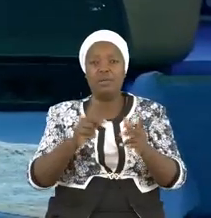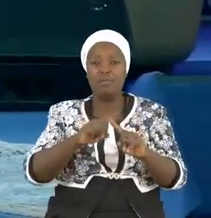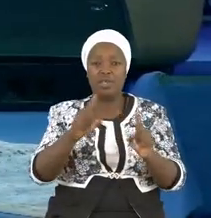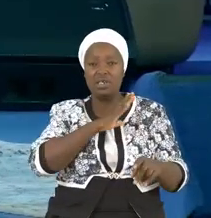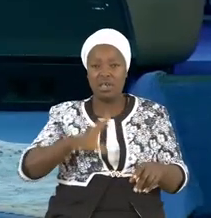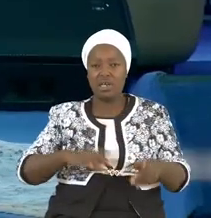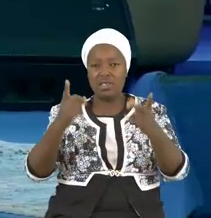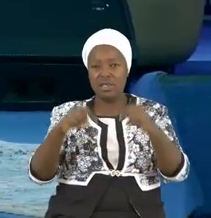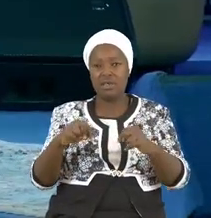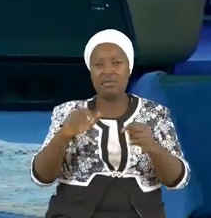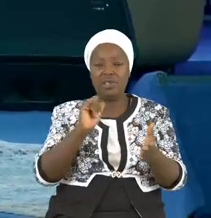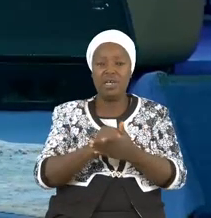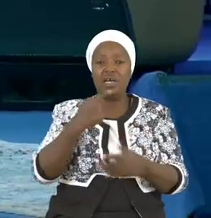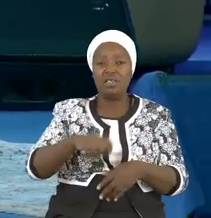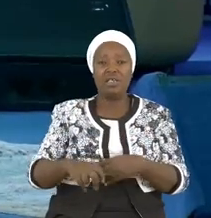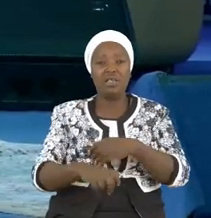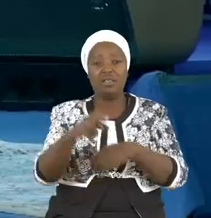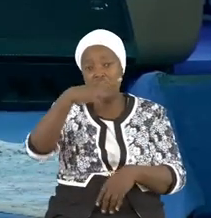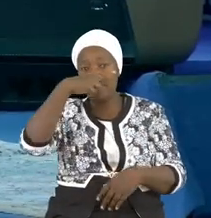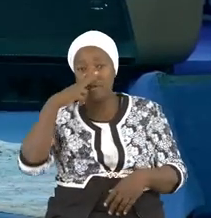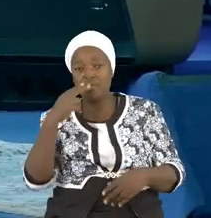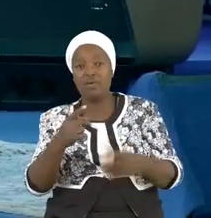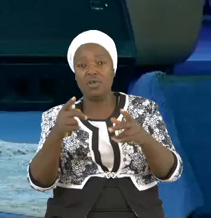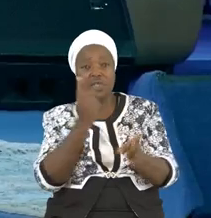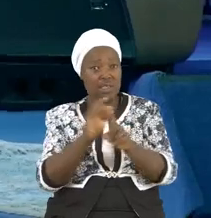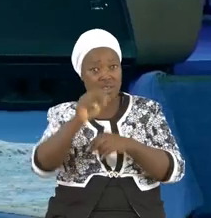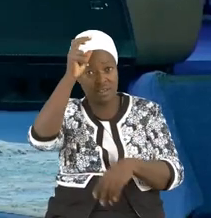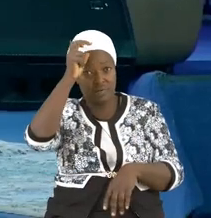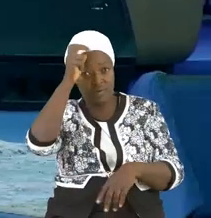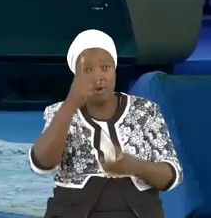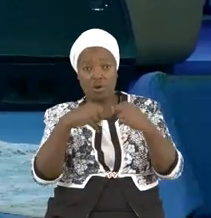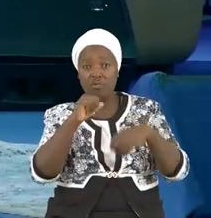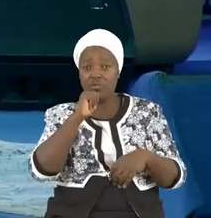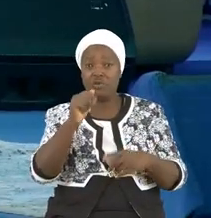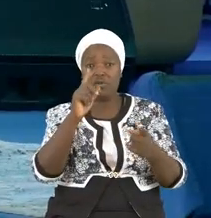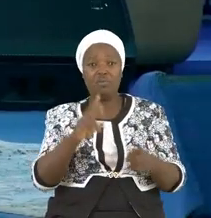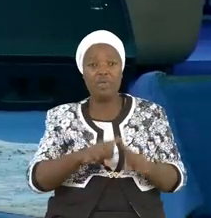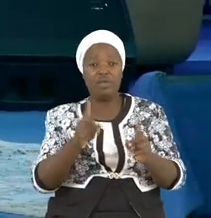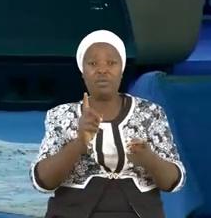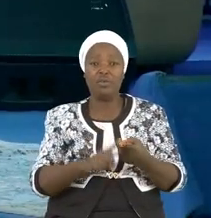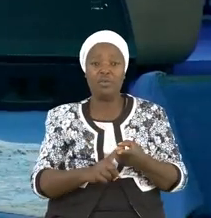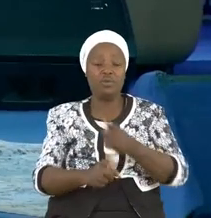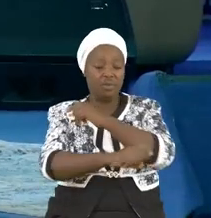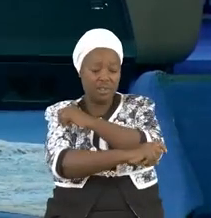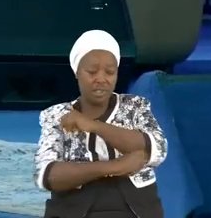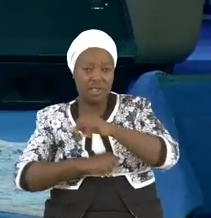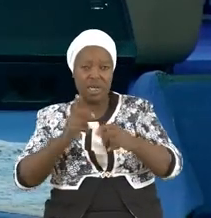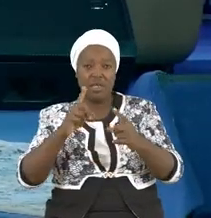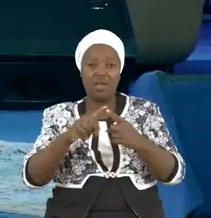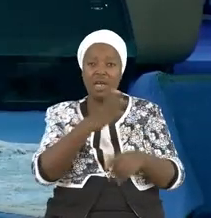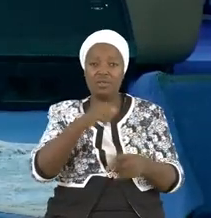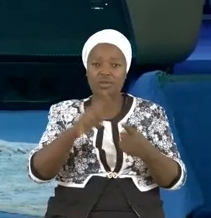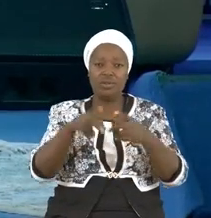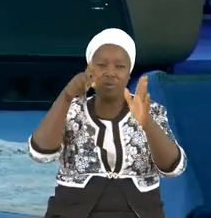Satan, cometh not but for to steal and to kill and